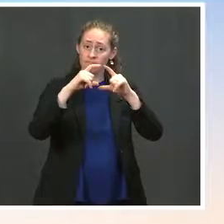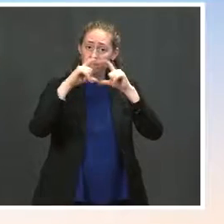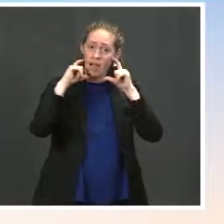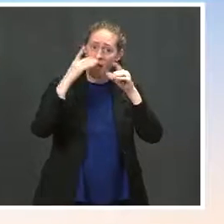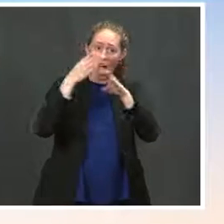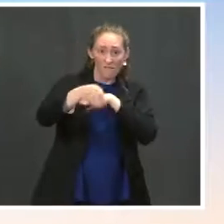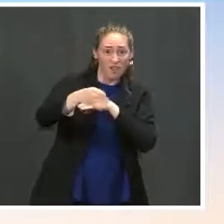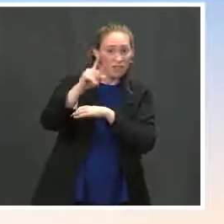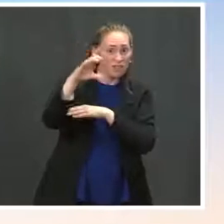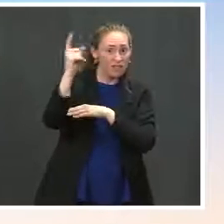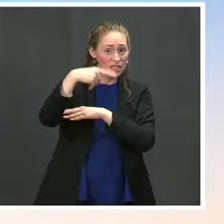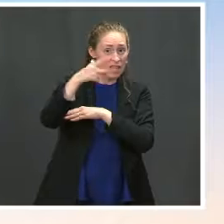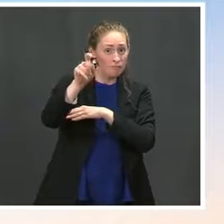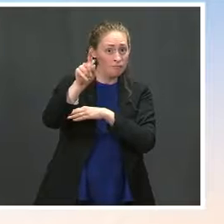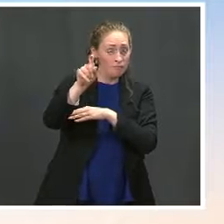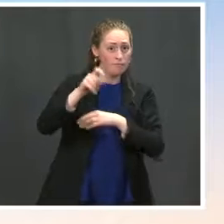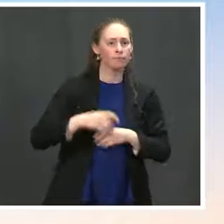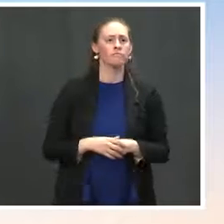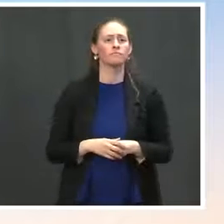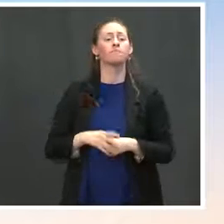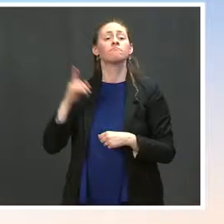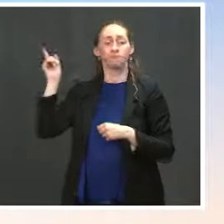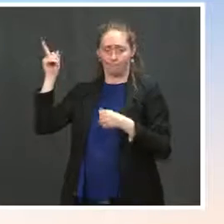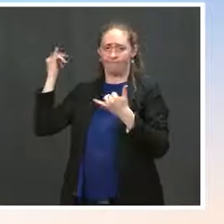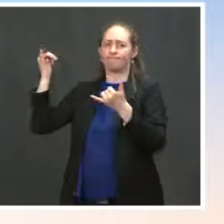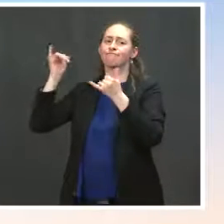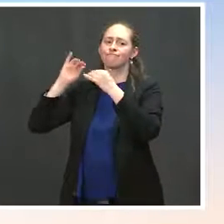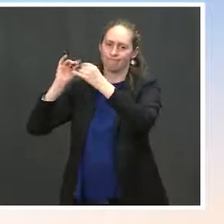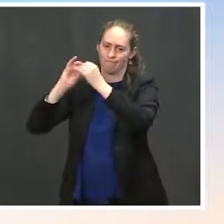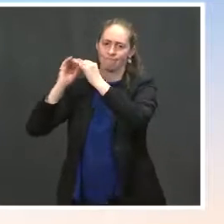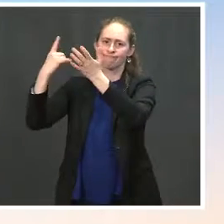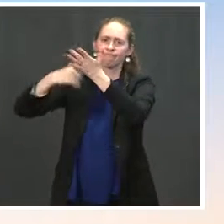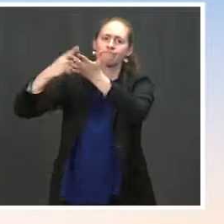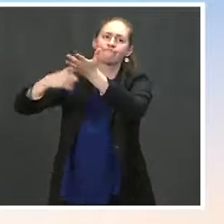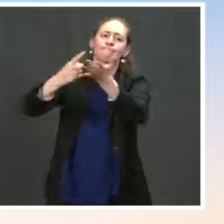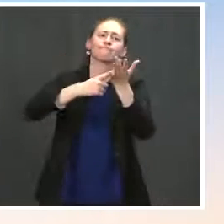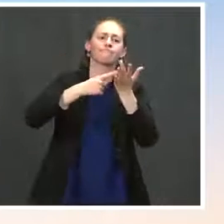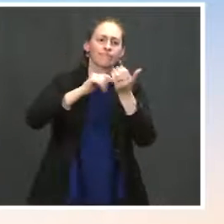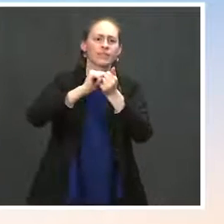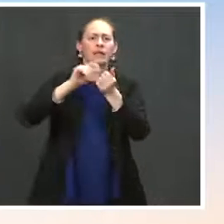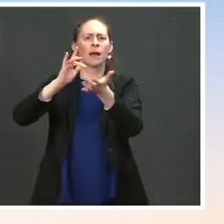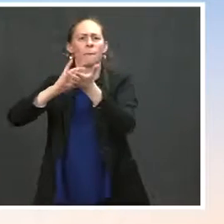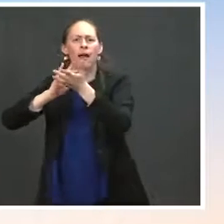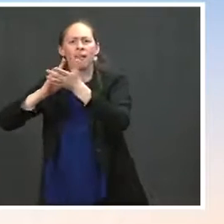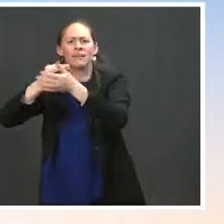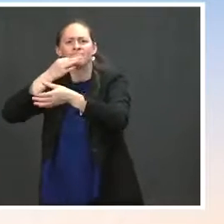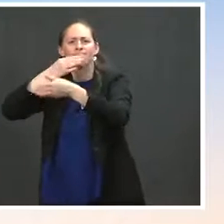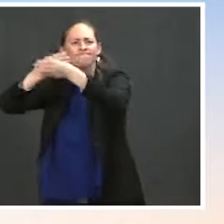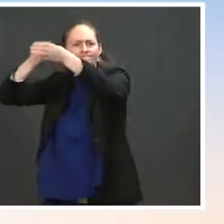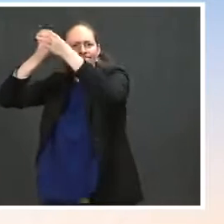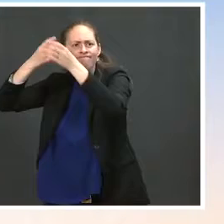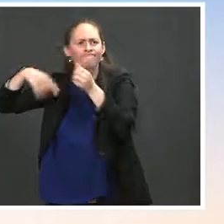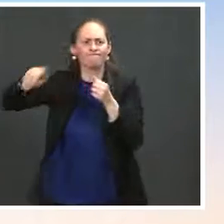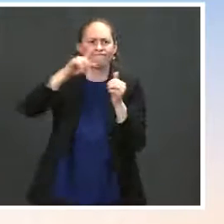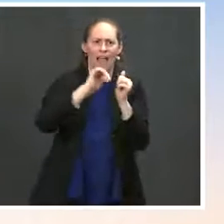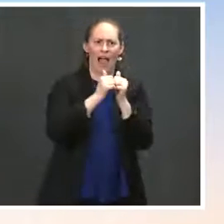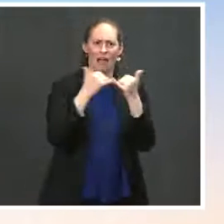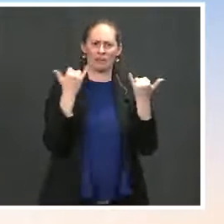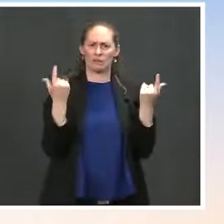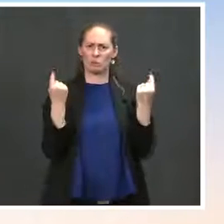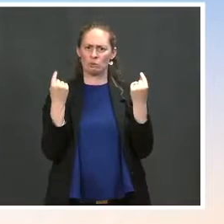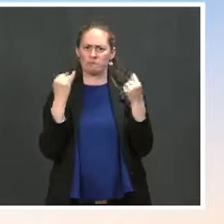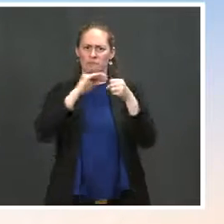he is working and in discussions with our health and medical experts about what we need to do to get the pandemic under control,